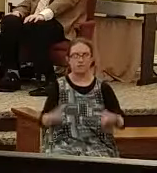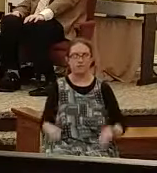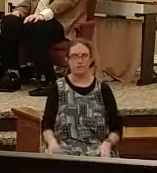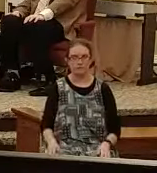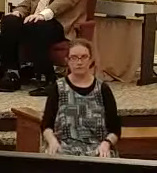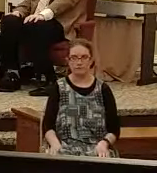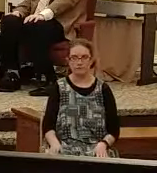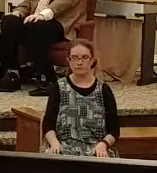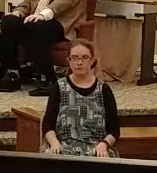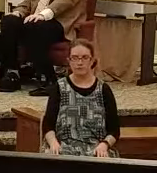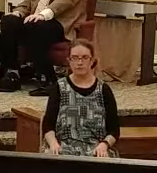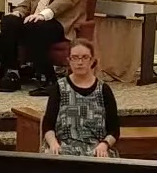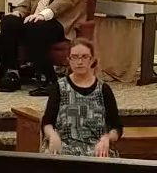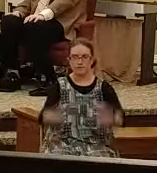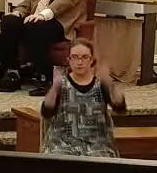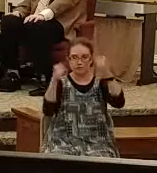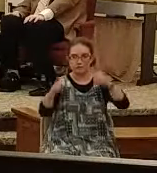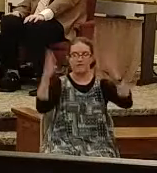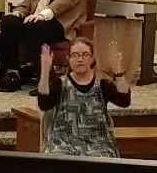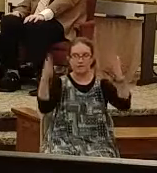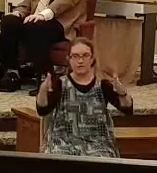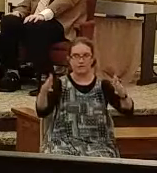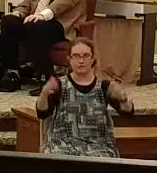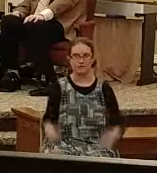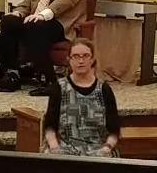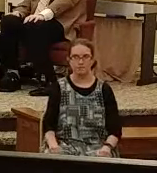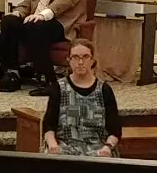right. I'm trying to get close here.